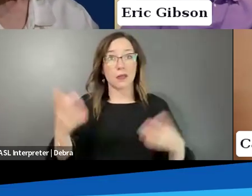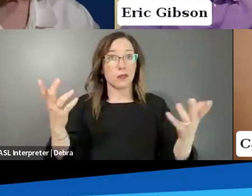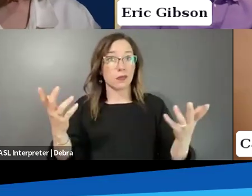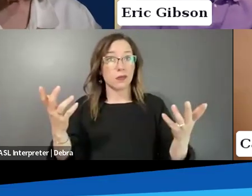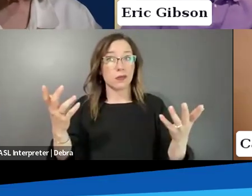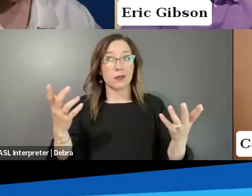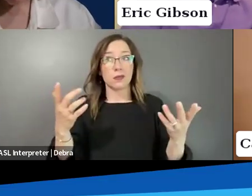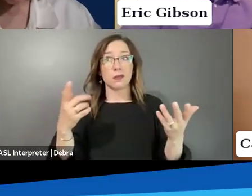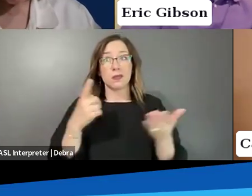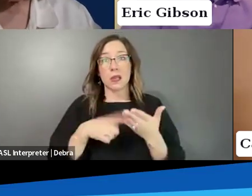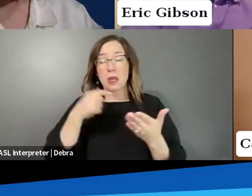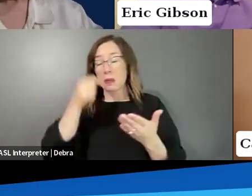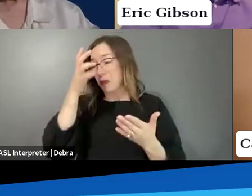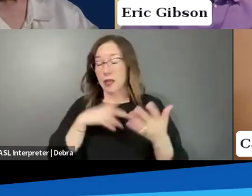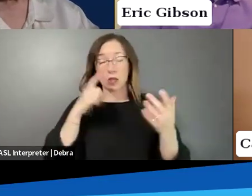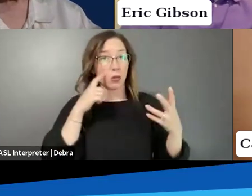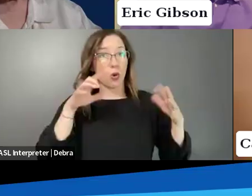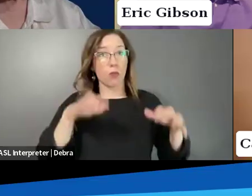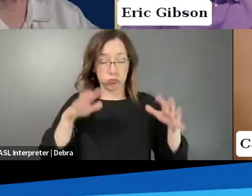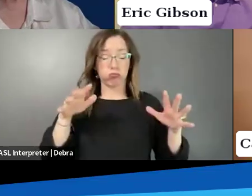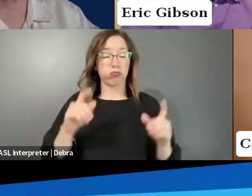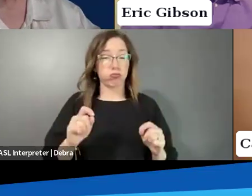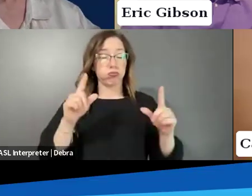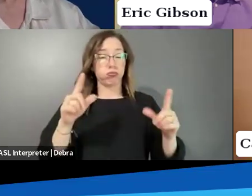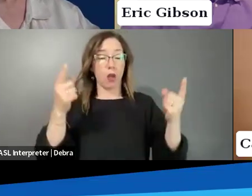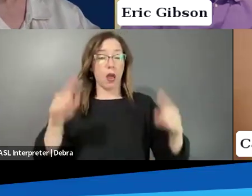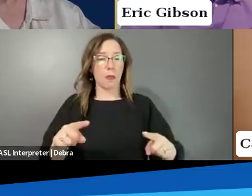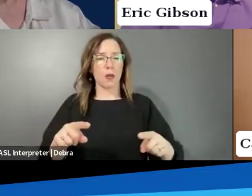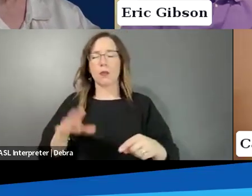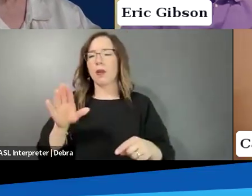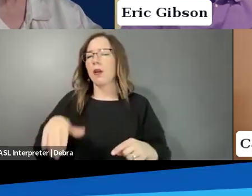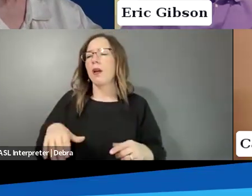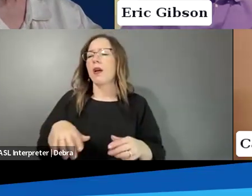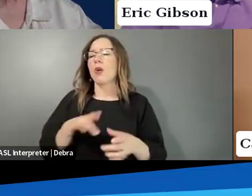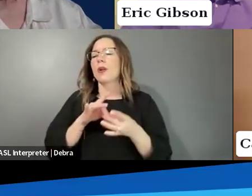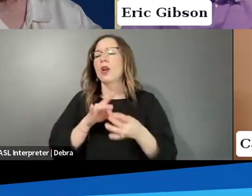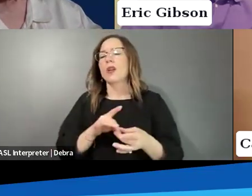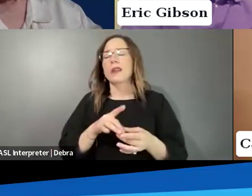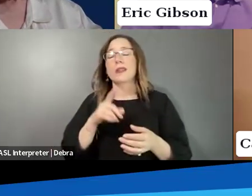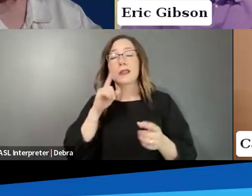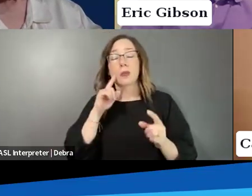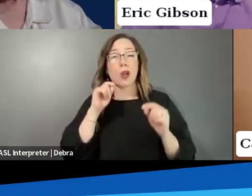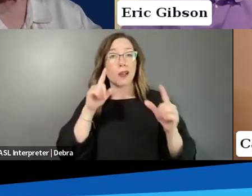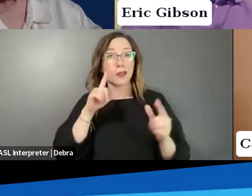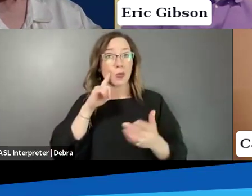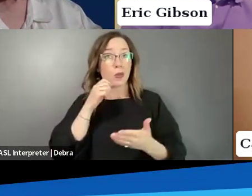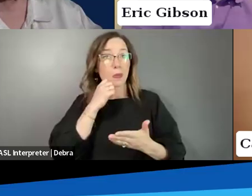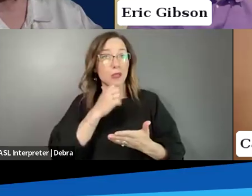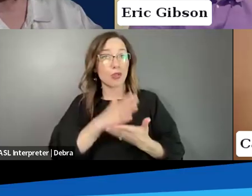sometimes men are surprised that it happened. What about the surprises with menstruation and